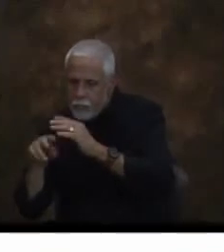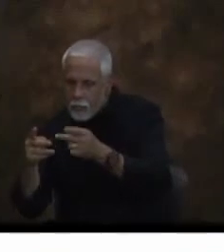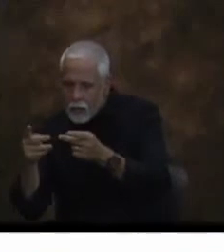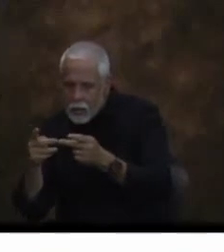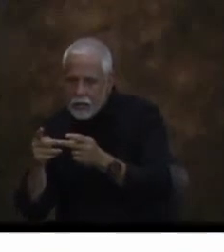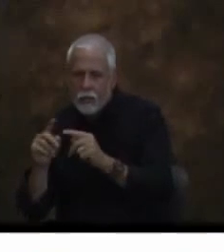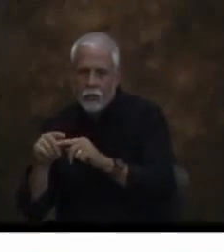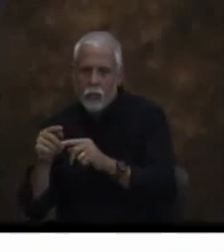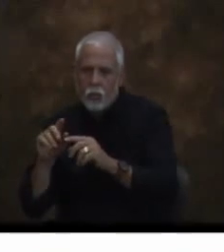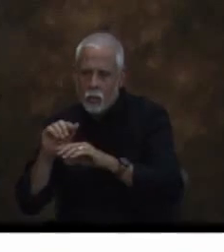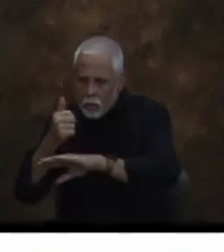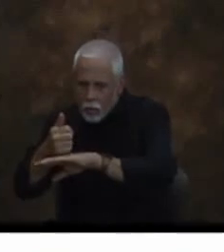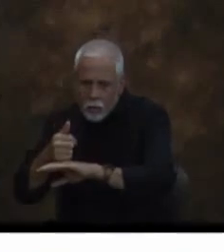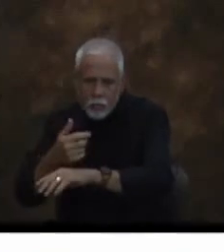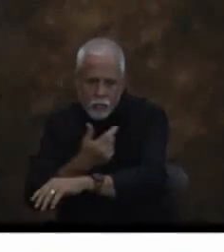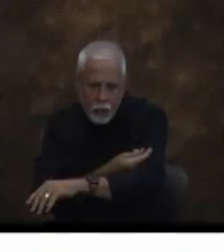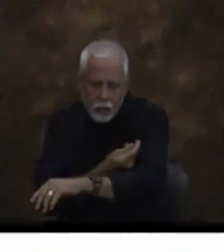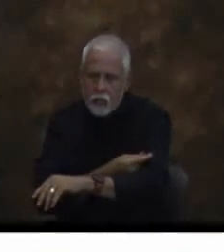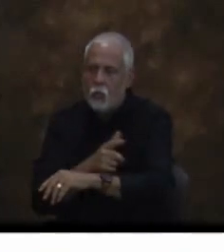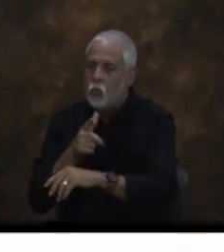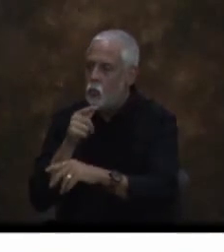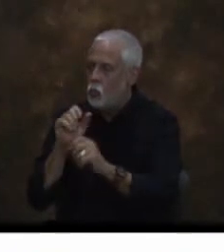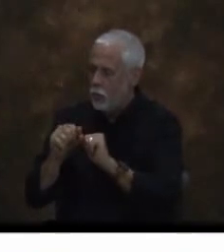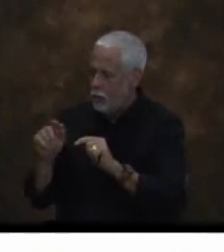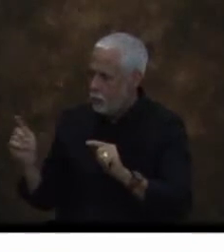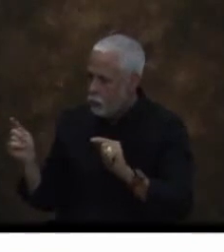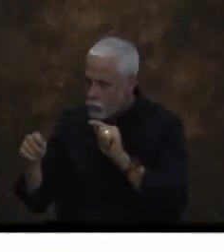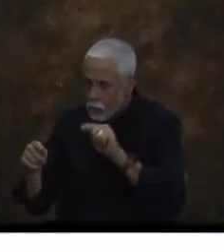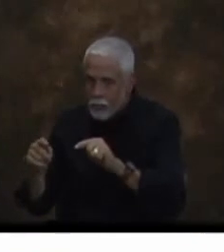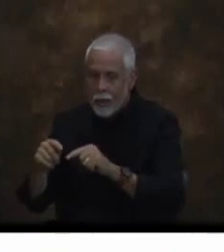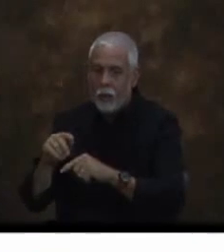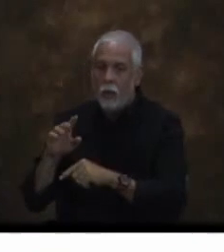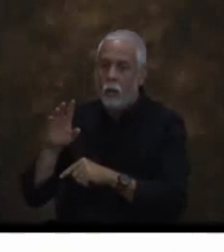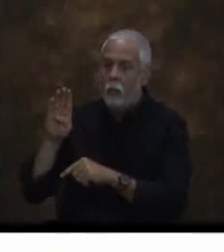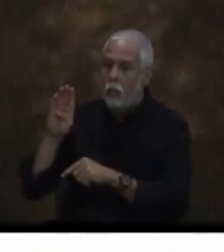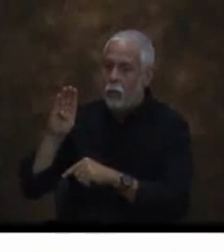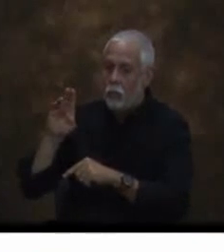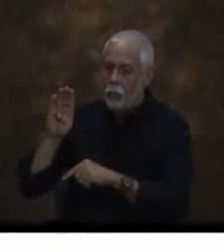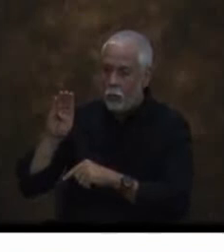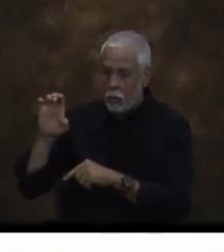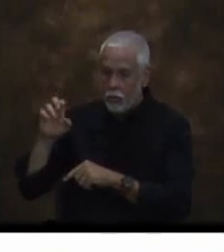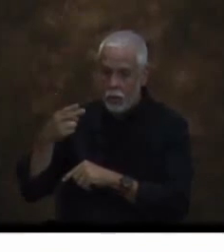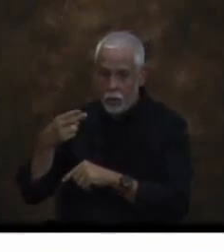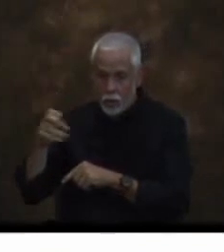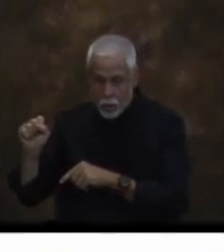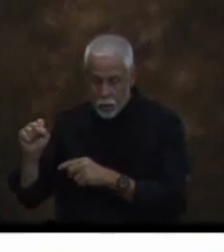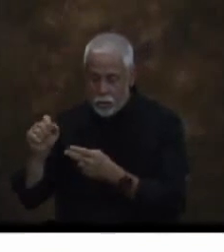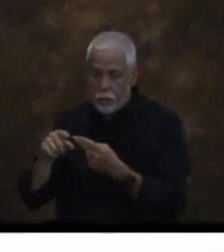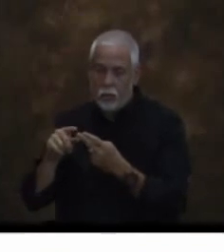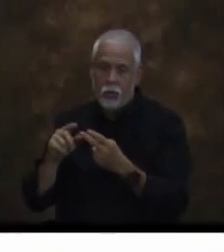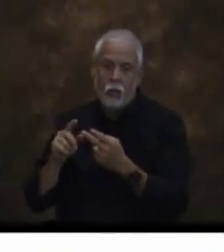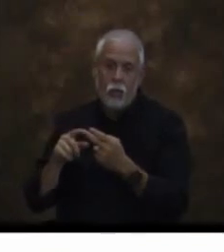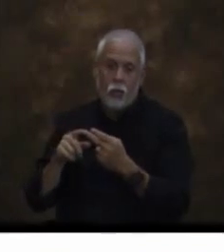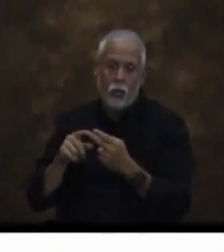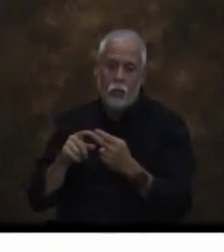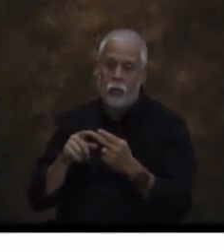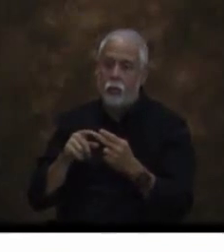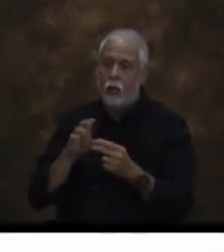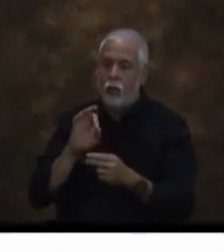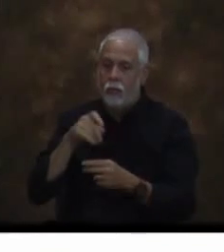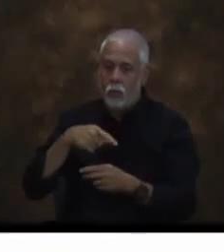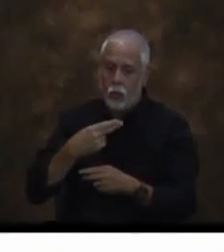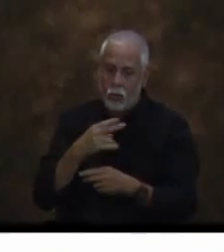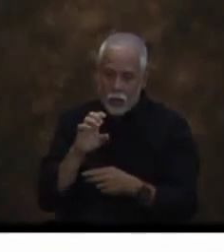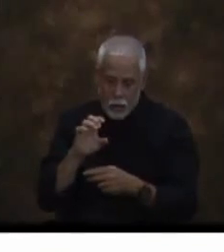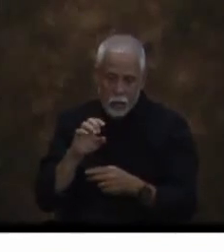needed for vaccine and who can do that, whether it's Buncombe County HHS or whether it's one of our FQHCs